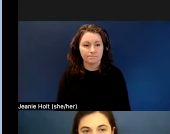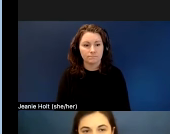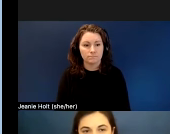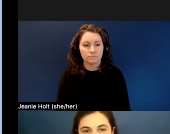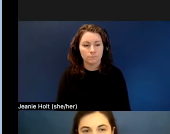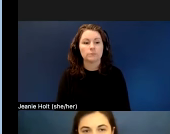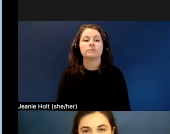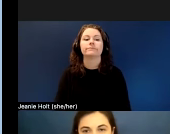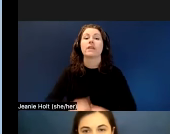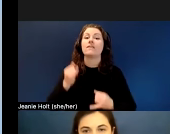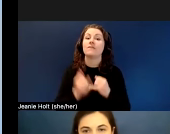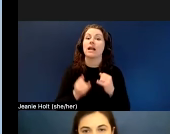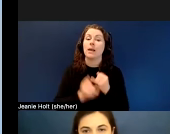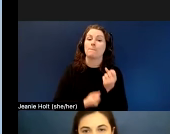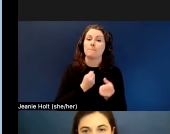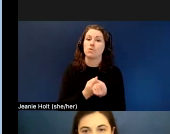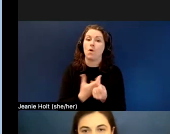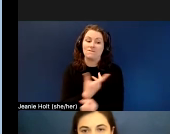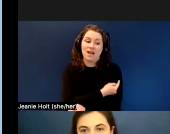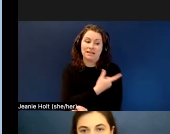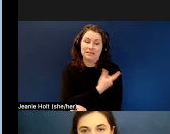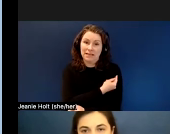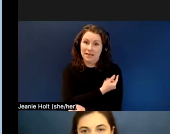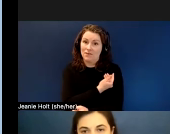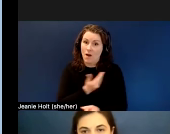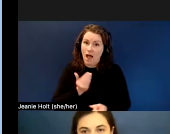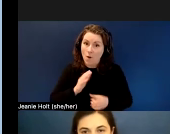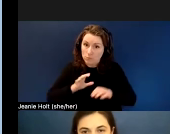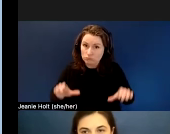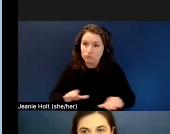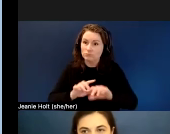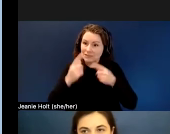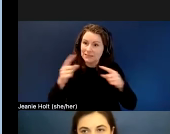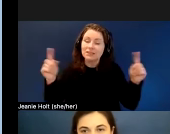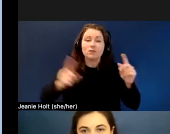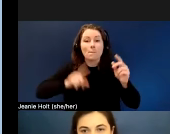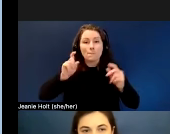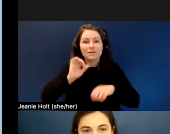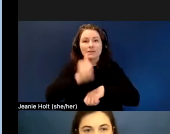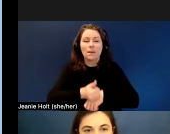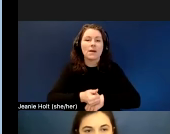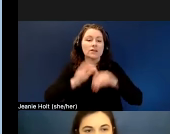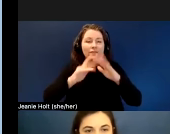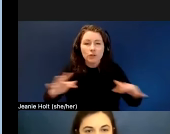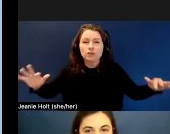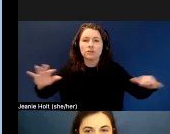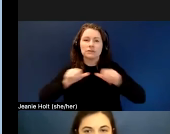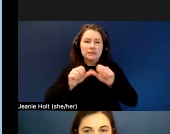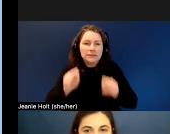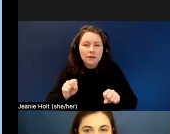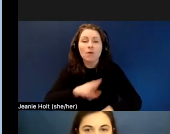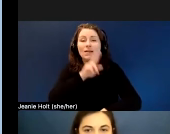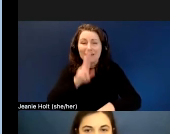So finally, for the pro-vaccine movement to be successful, we need to build a diverse, sustainable, nationally coordinated